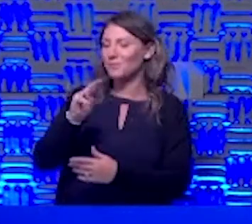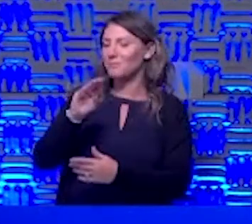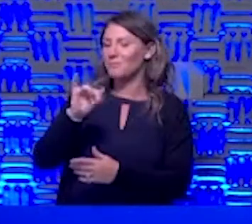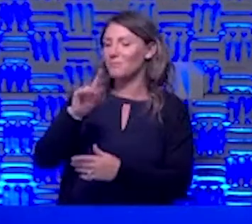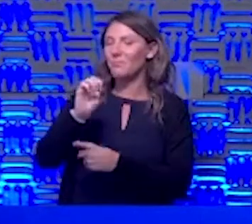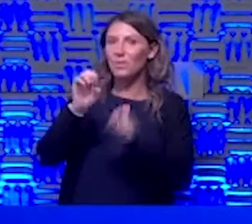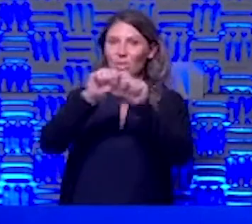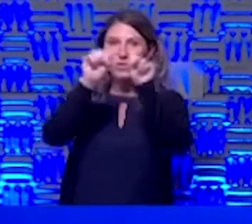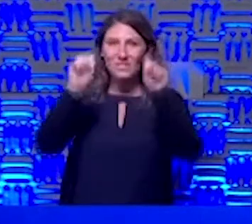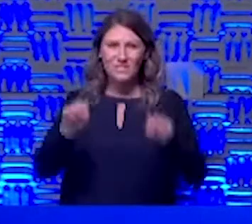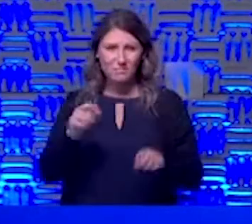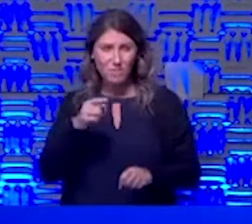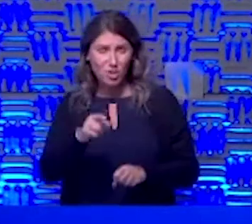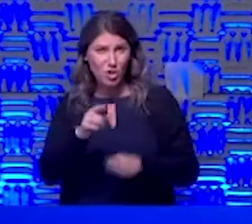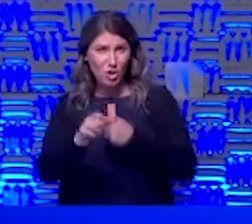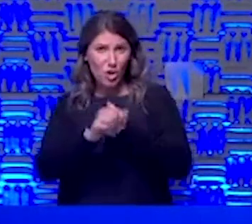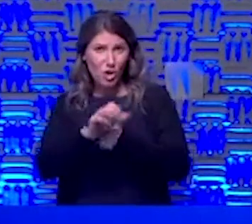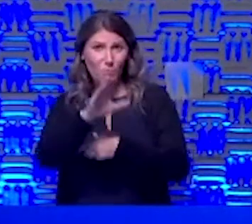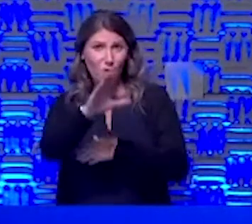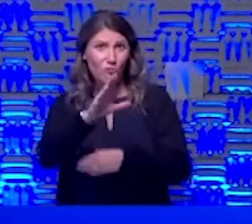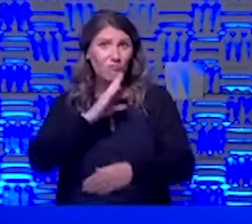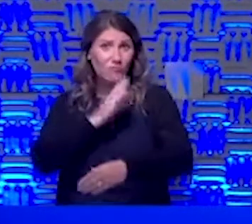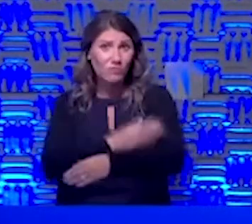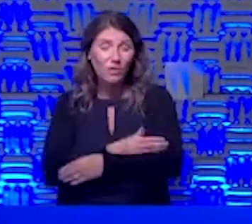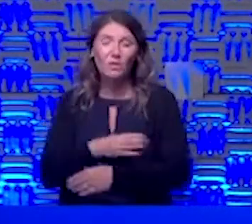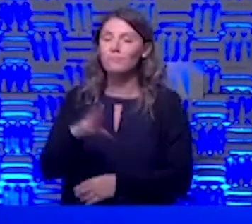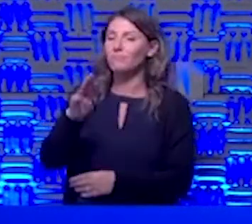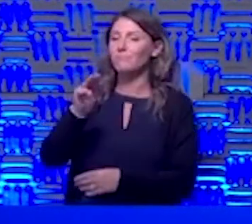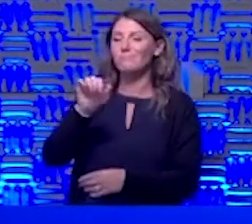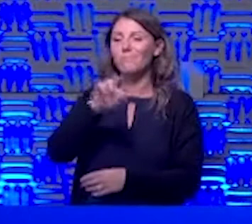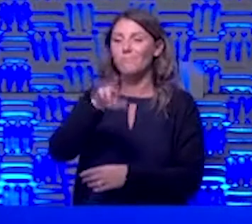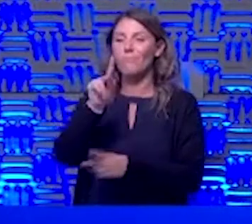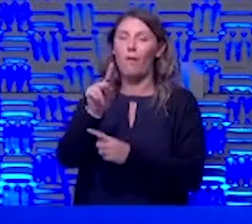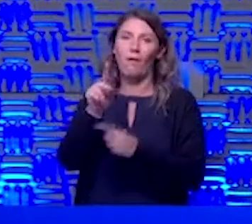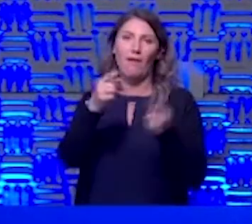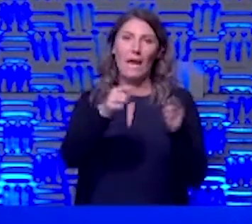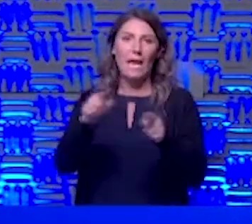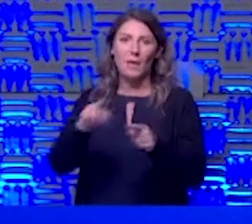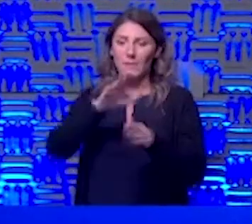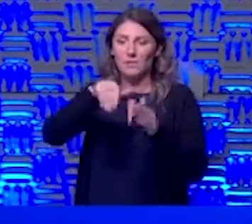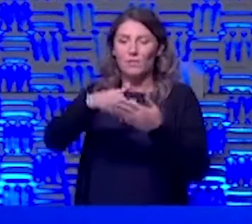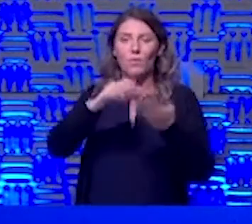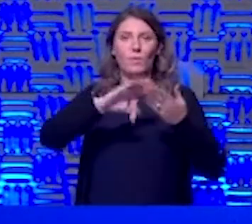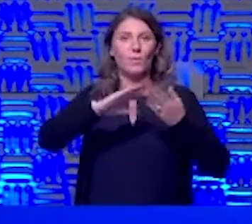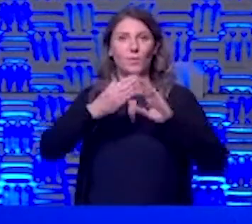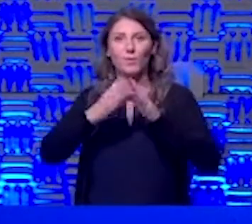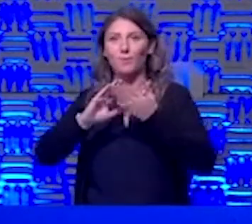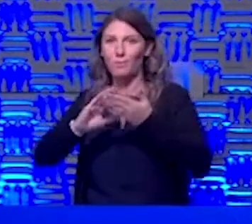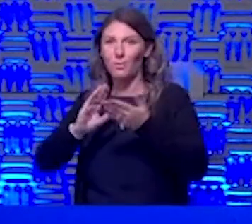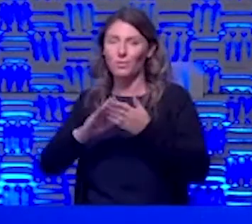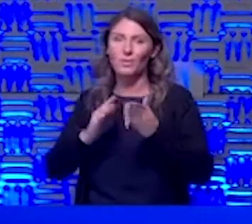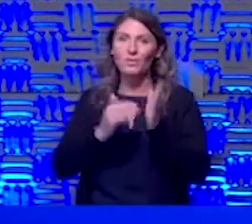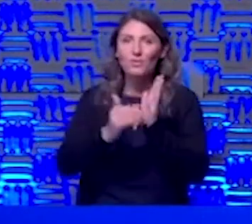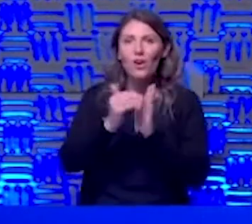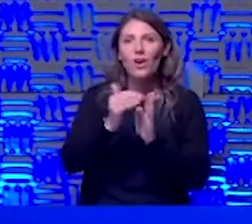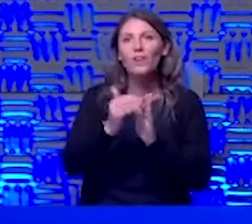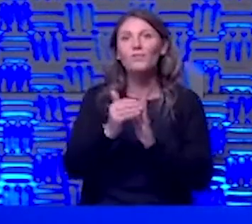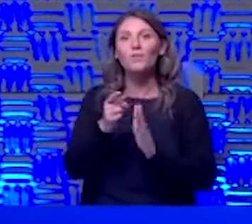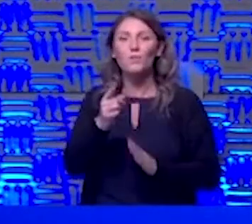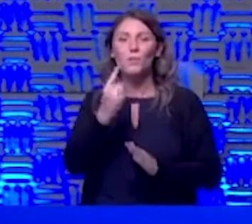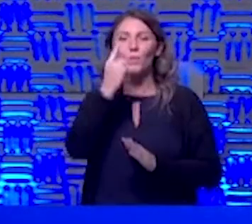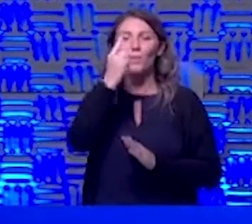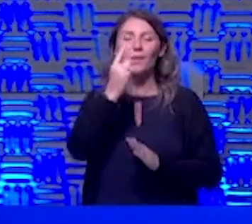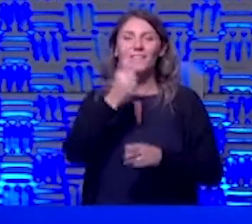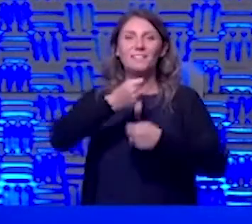daughter? Yeah. Mark, this is a question that's got to come up in all of our communities a little bit. Do you think it's